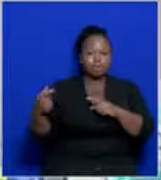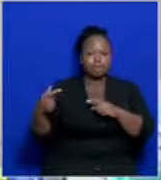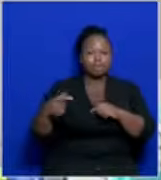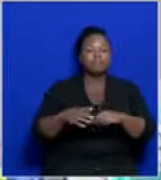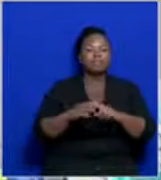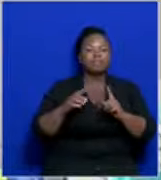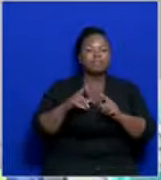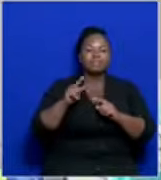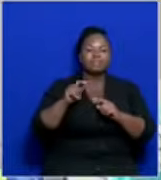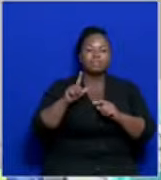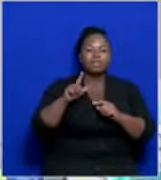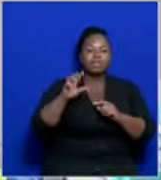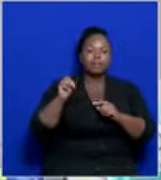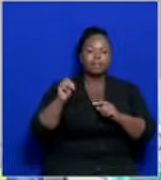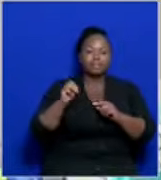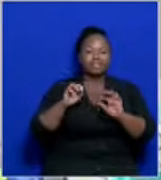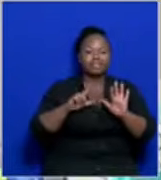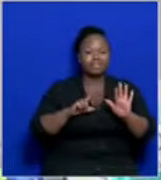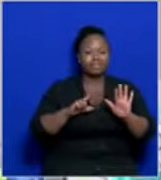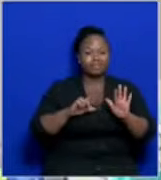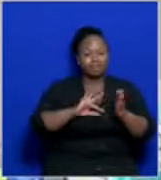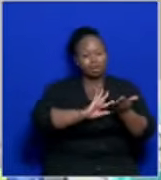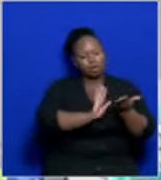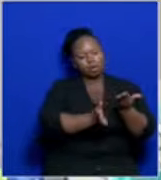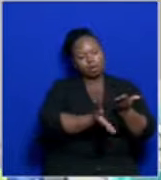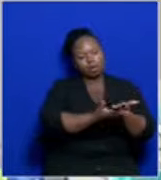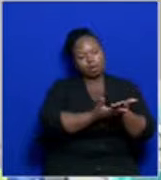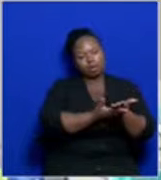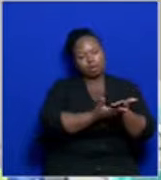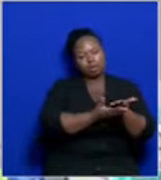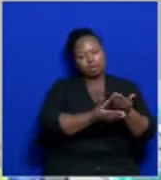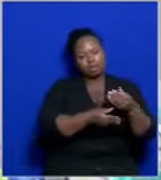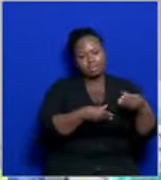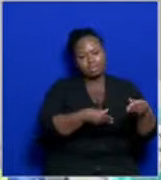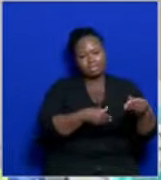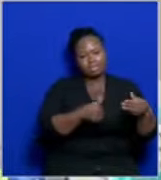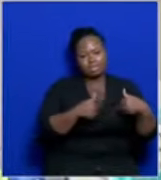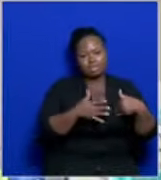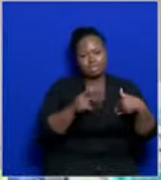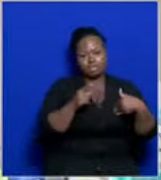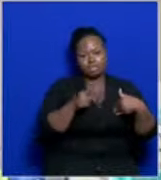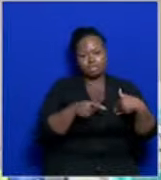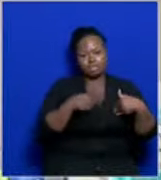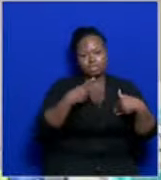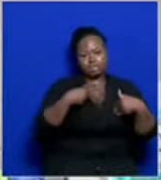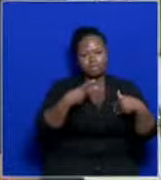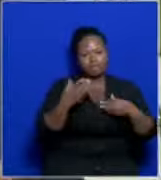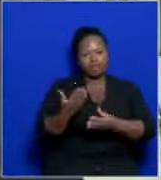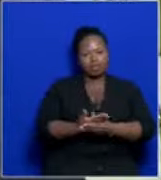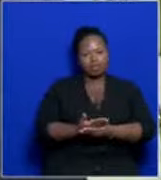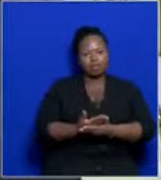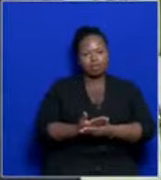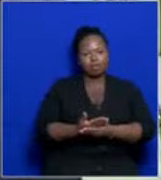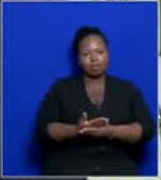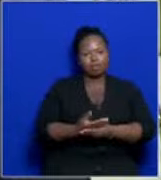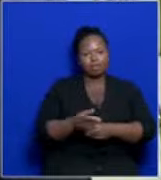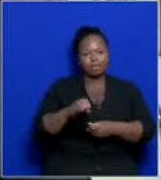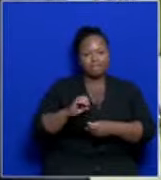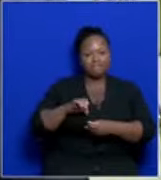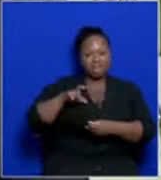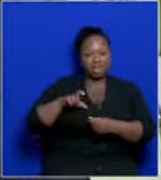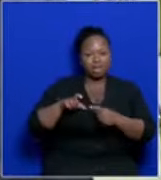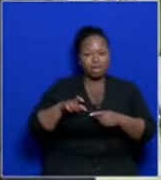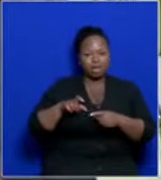7 starts in your second file, the big file, file 3 of